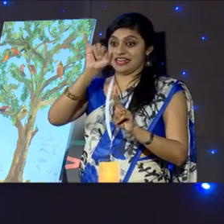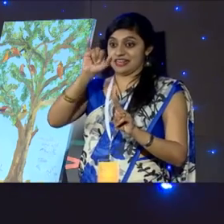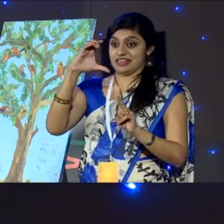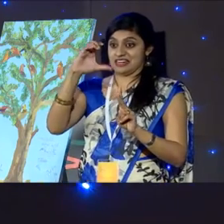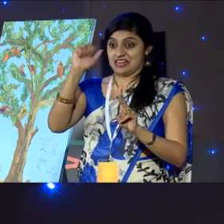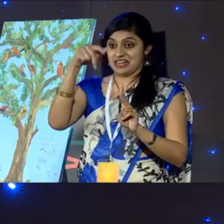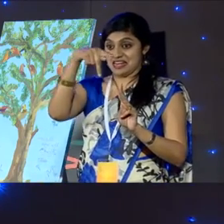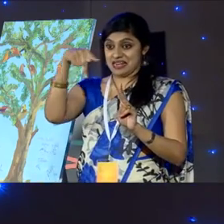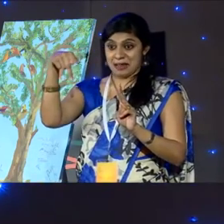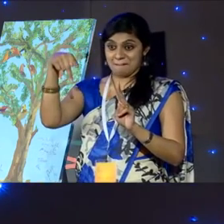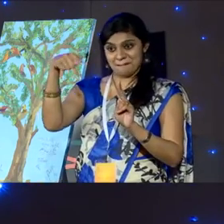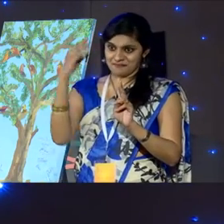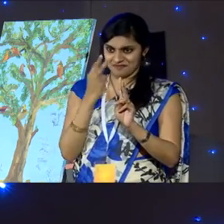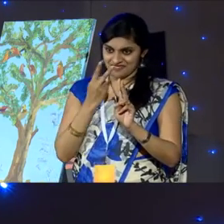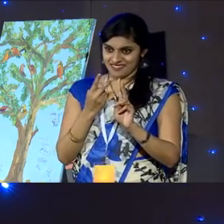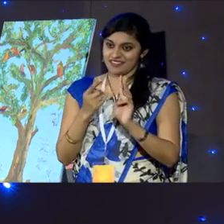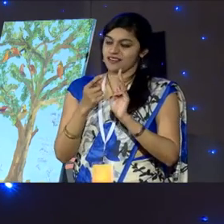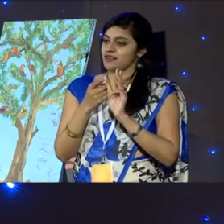See? Sorry?